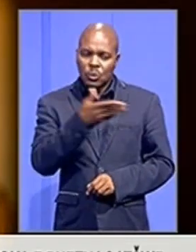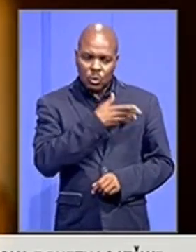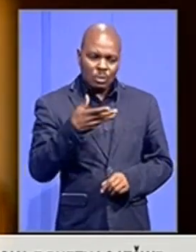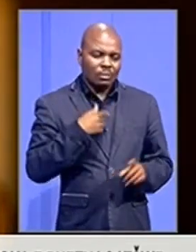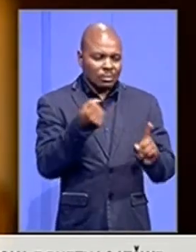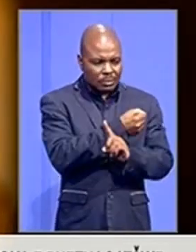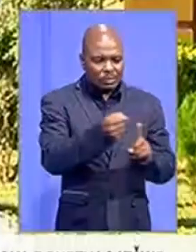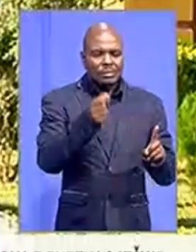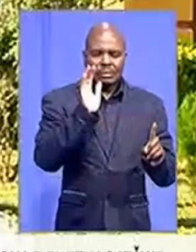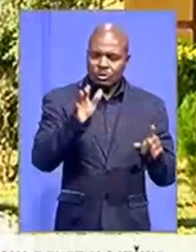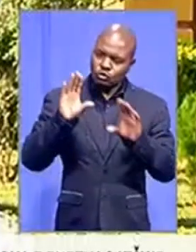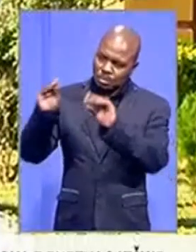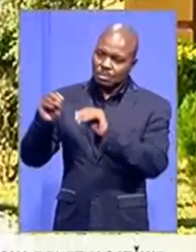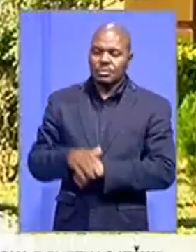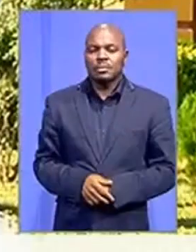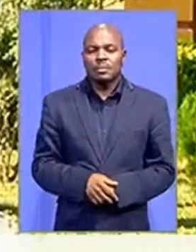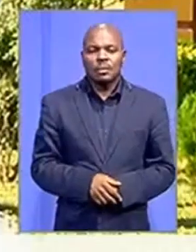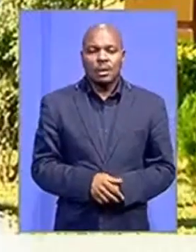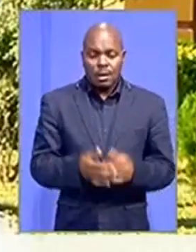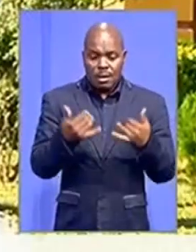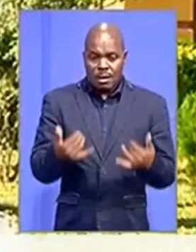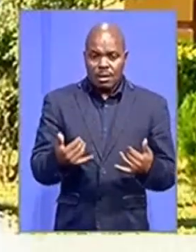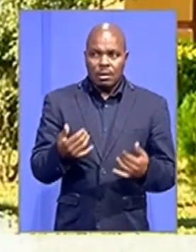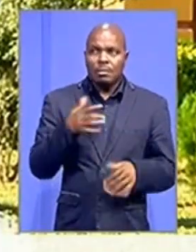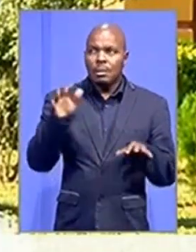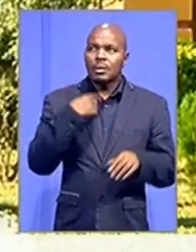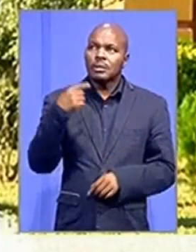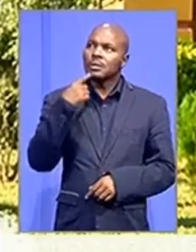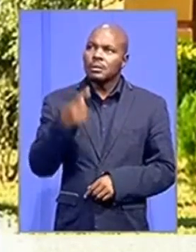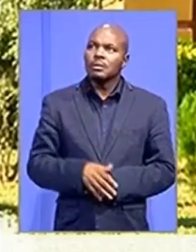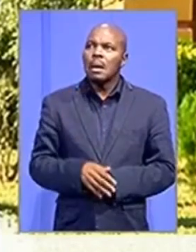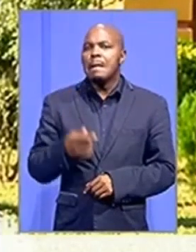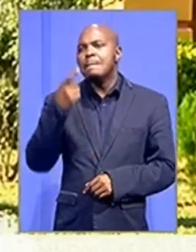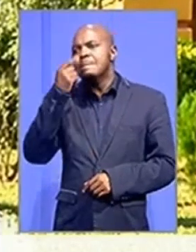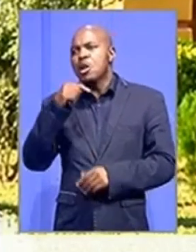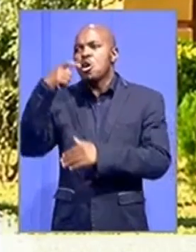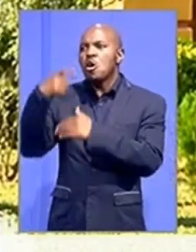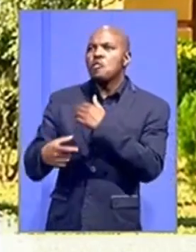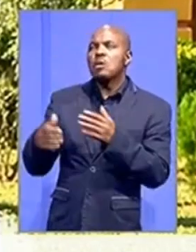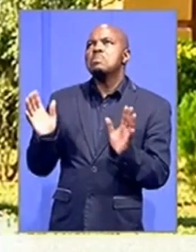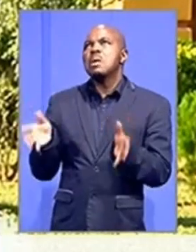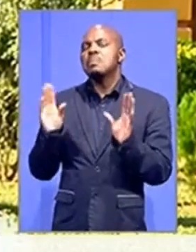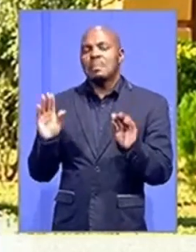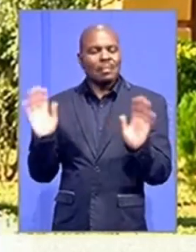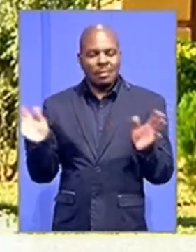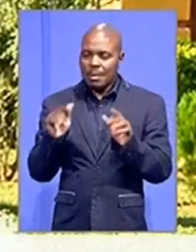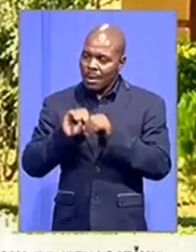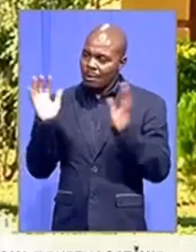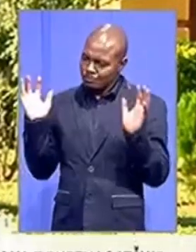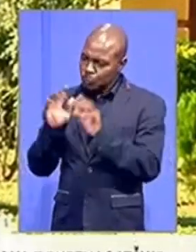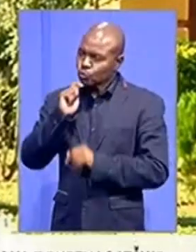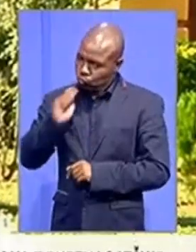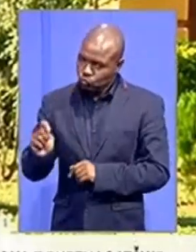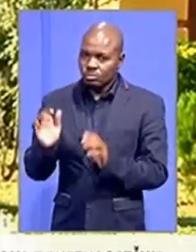tlaišo ya bong ke nako motlho mongwe ya gore ba sa bolela ka imaginary men's conference ba ye ba dule fase ba boledišane gore